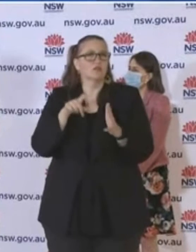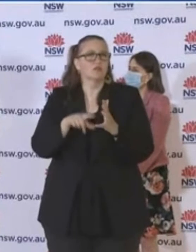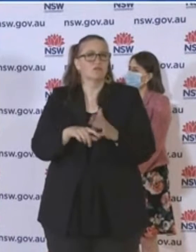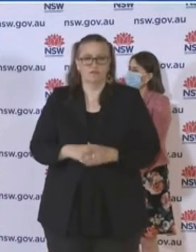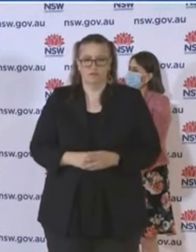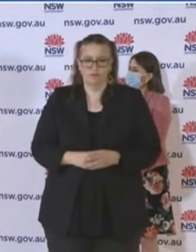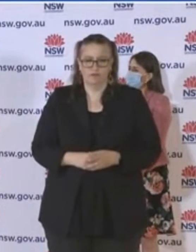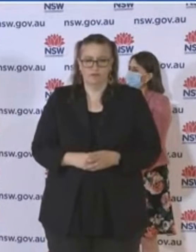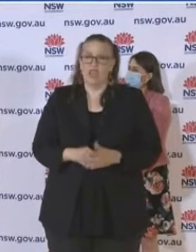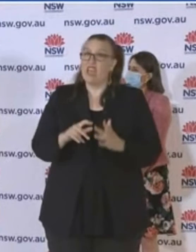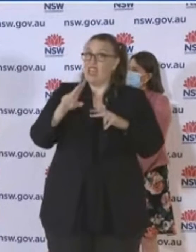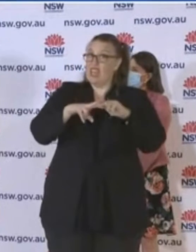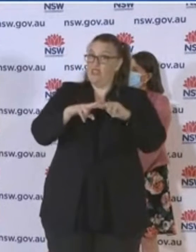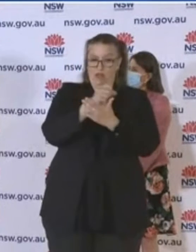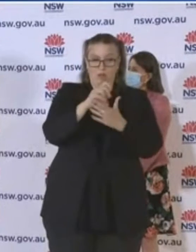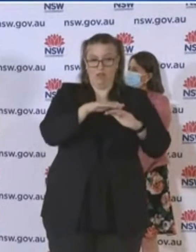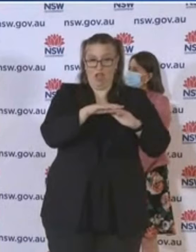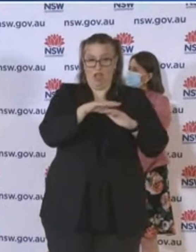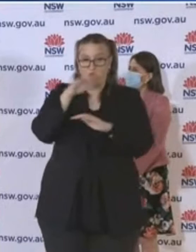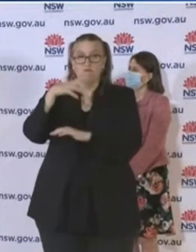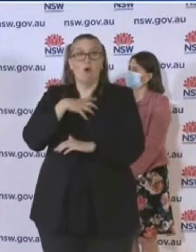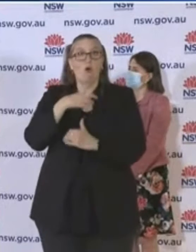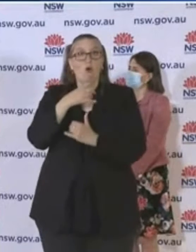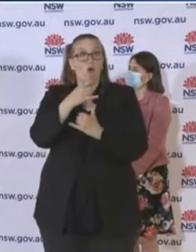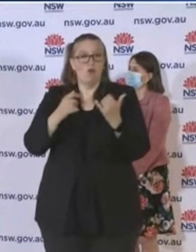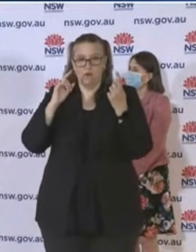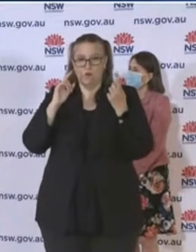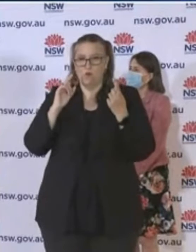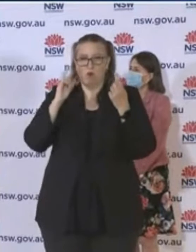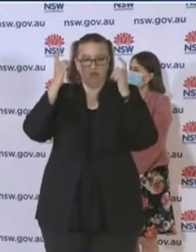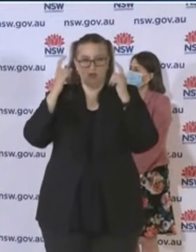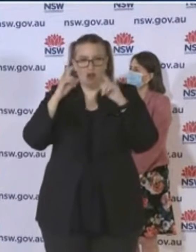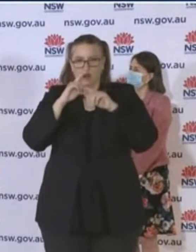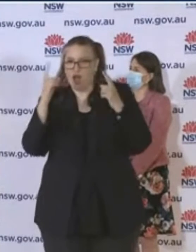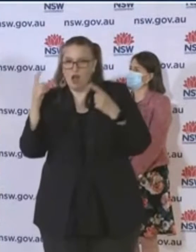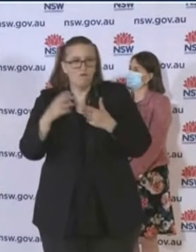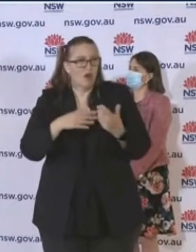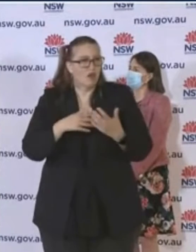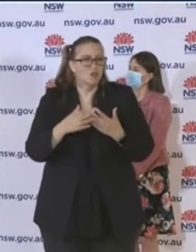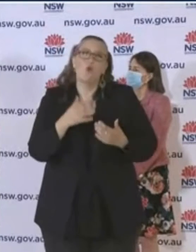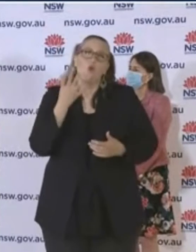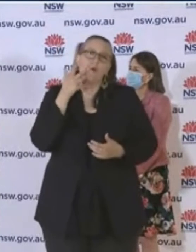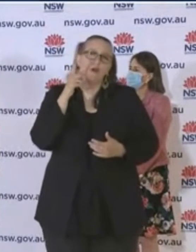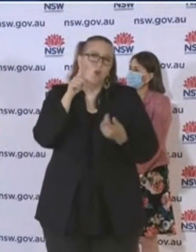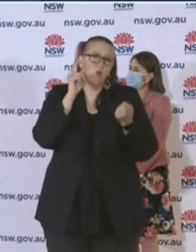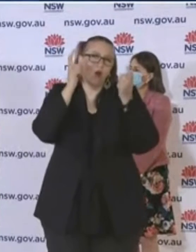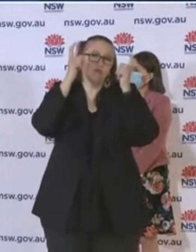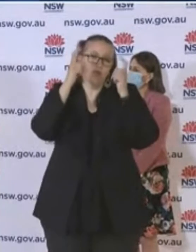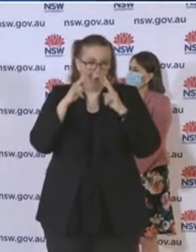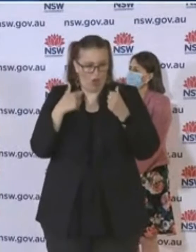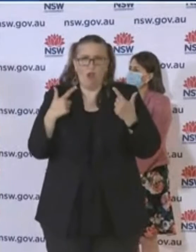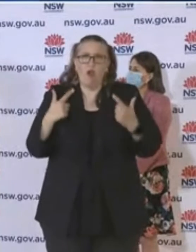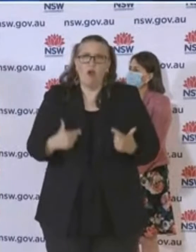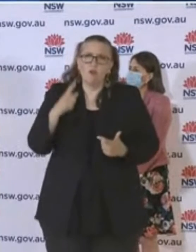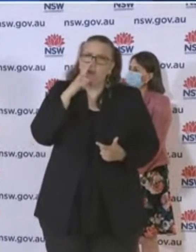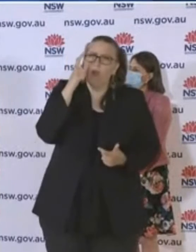what point do you start going, I'm starting to get really worried about us managing these cases? It seems like a lot of people. Look, it is a lot of